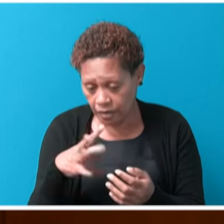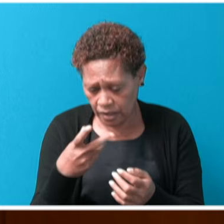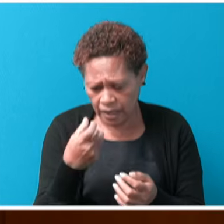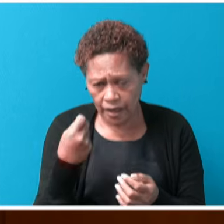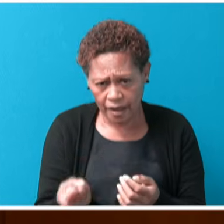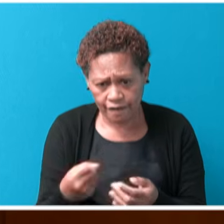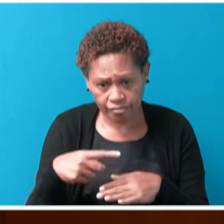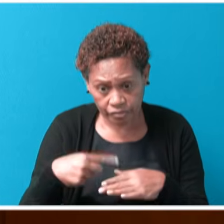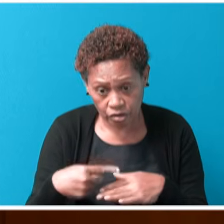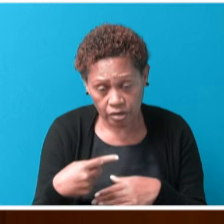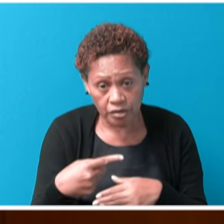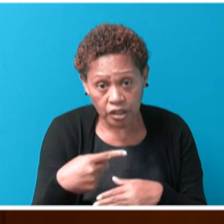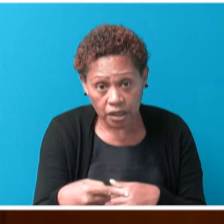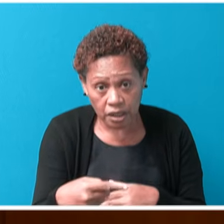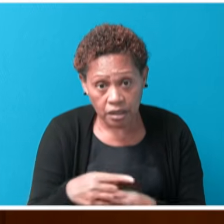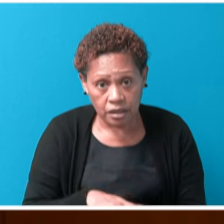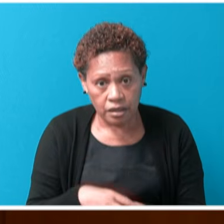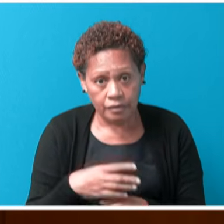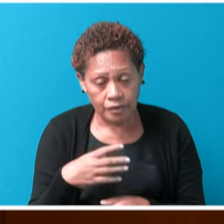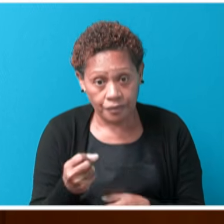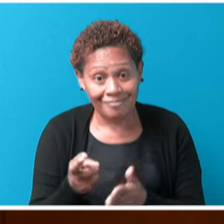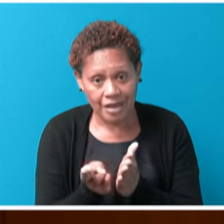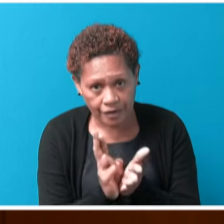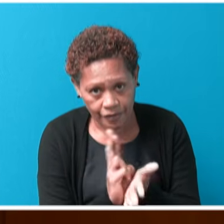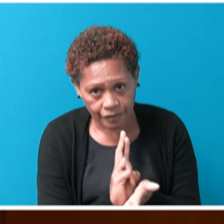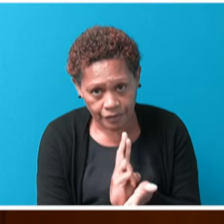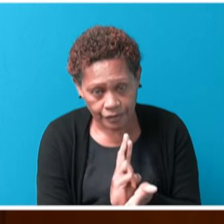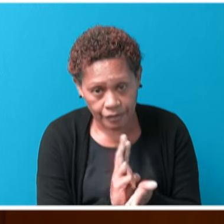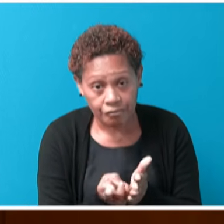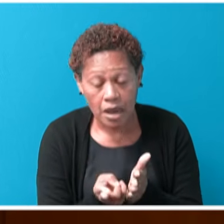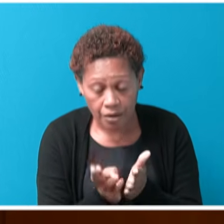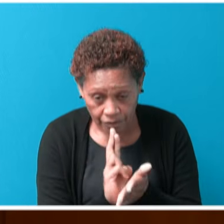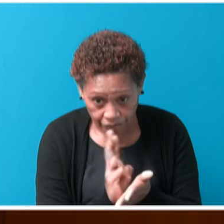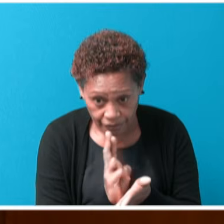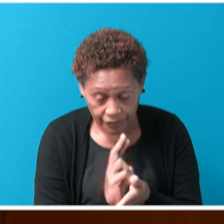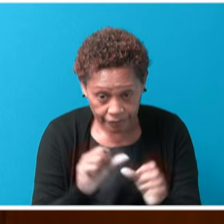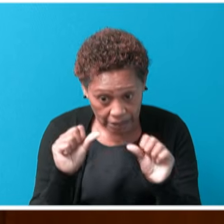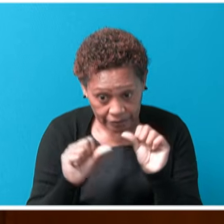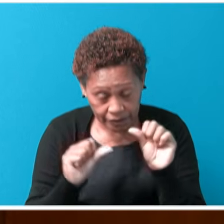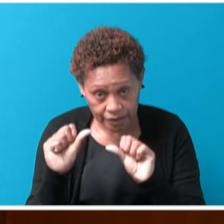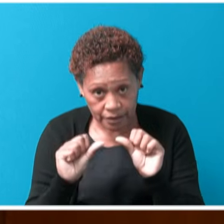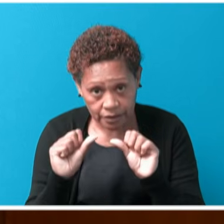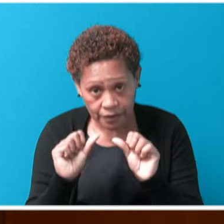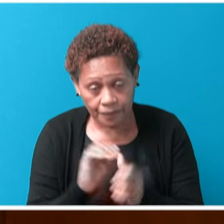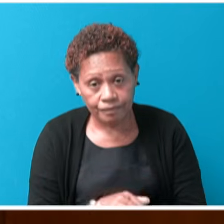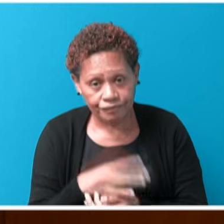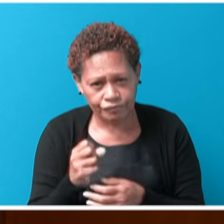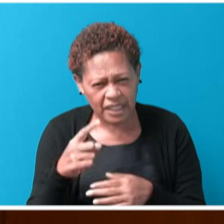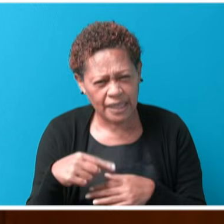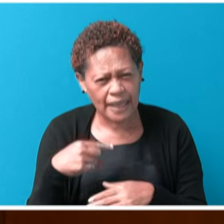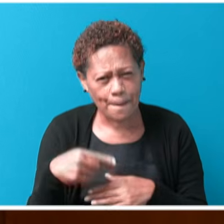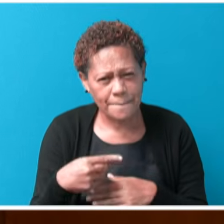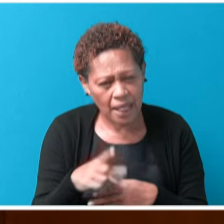a comprehensive functional review. This review assesses capability across